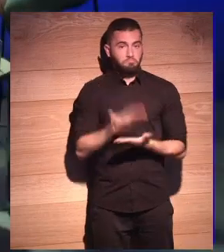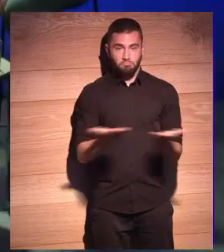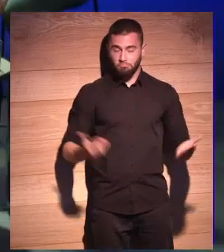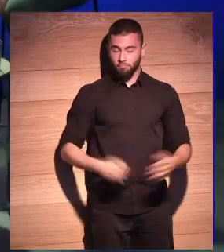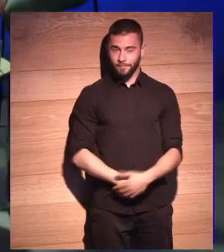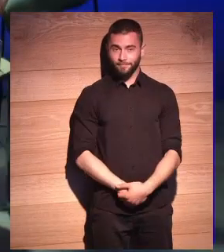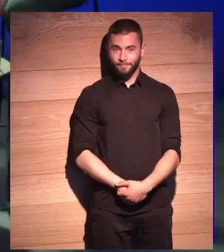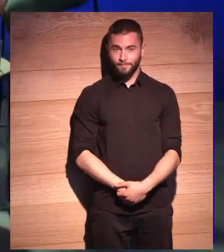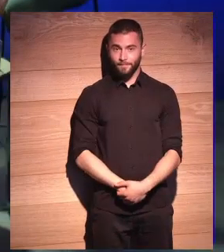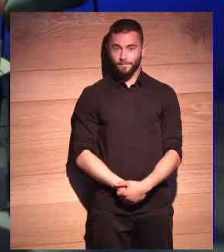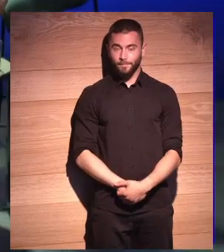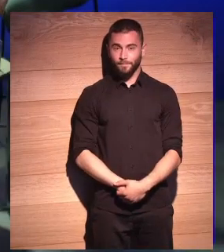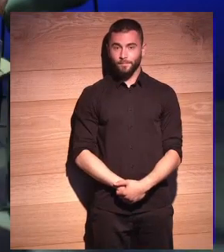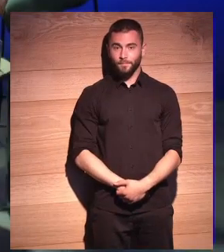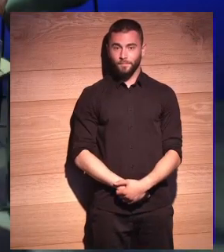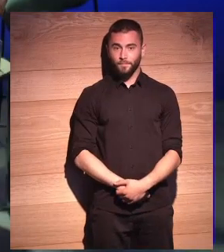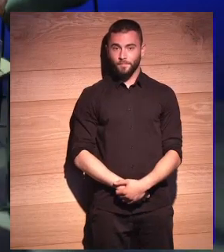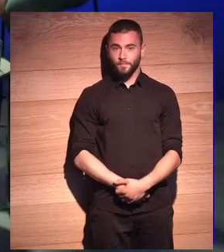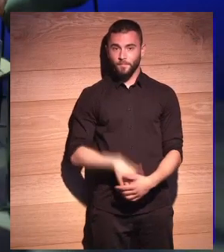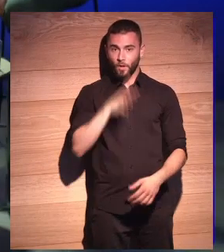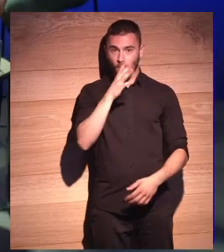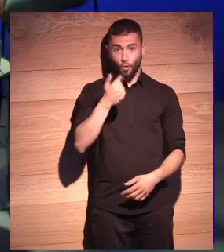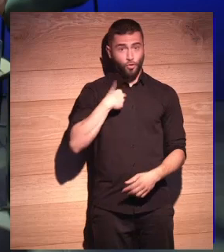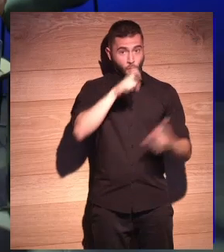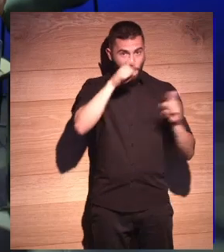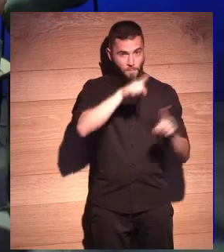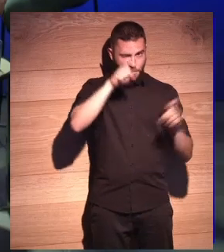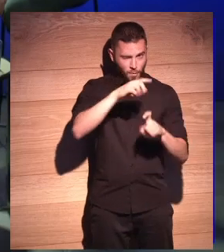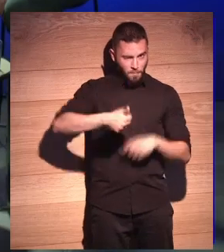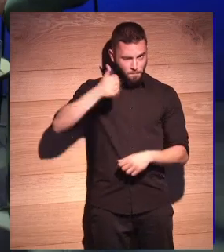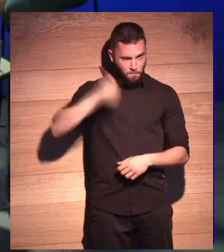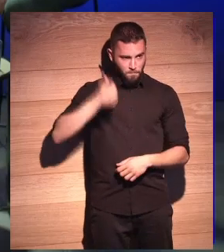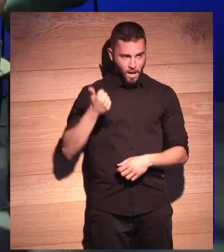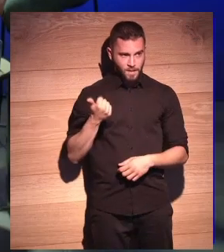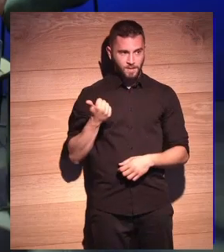to ask questions, because I still have tons of them.